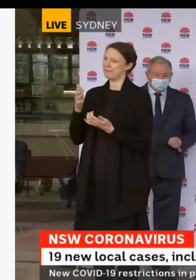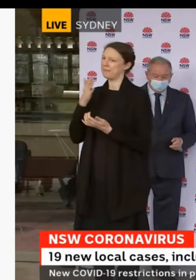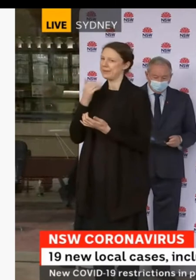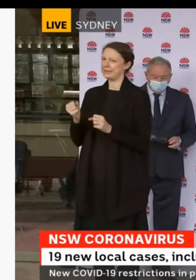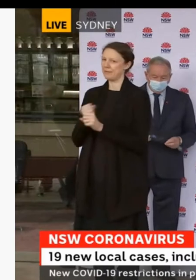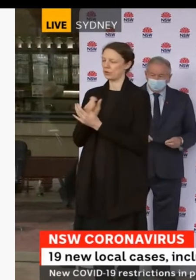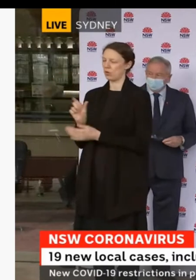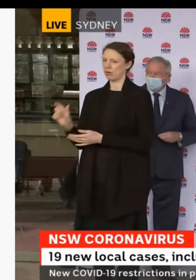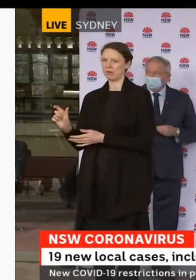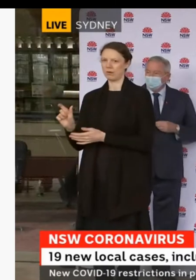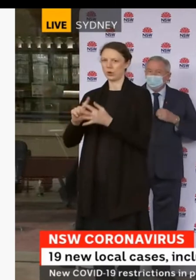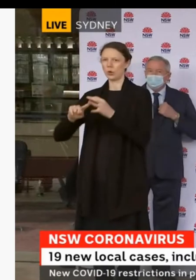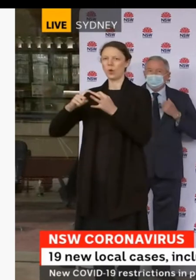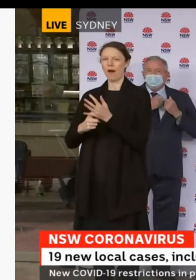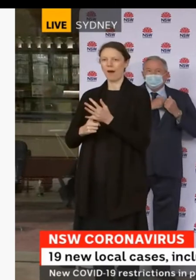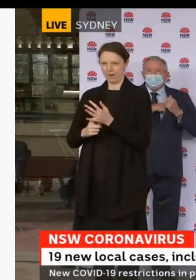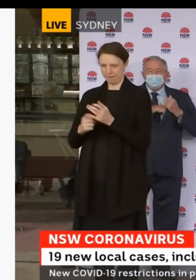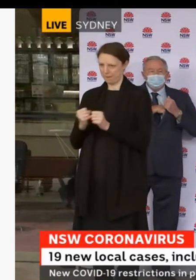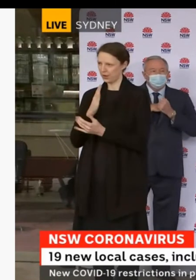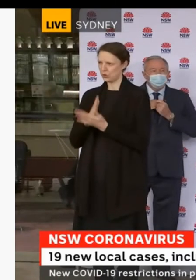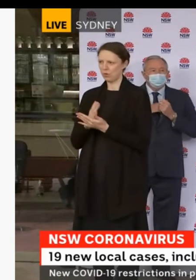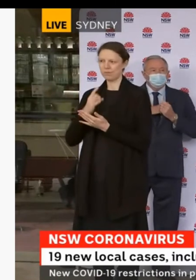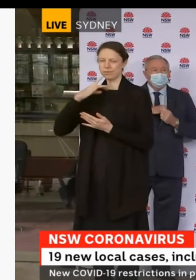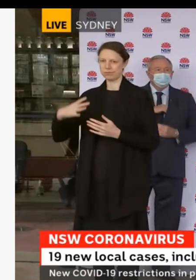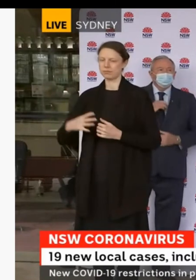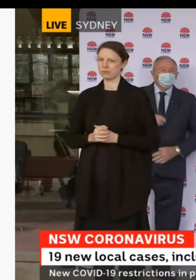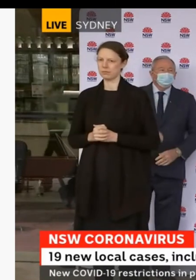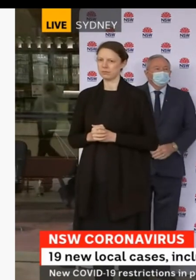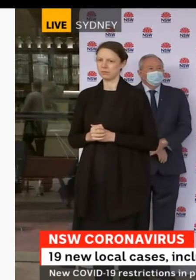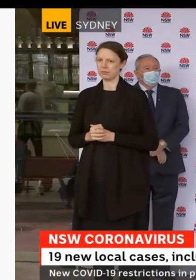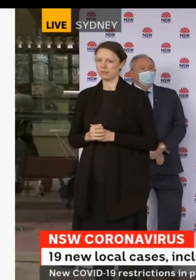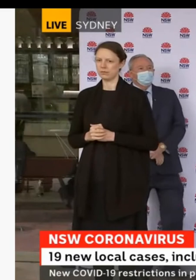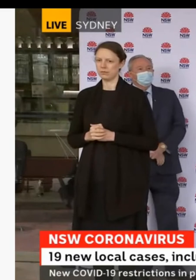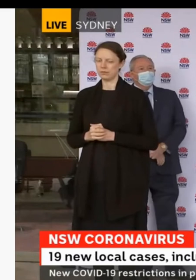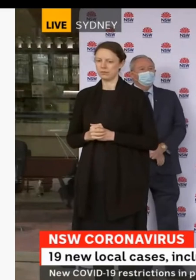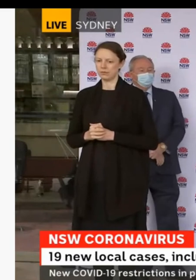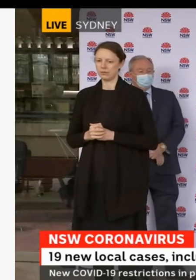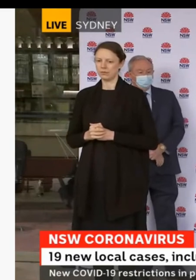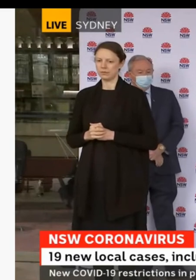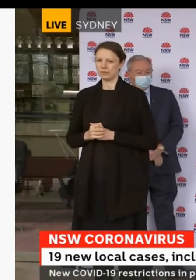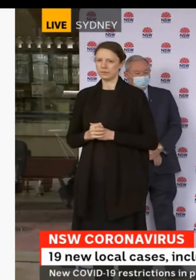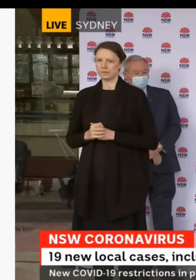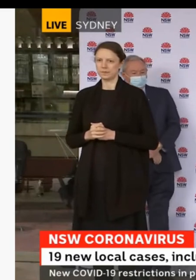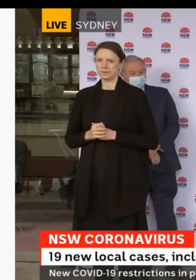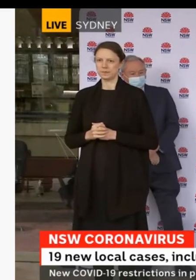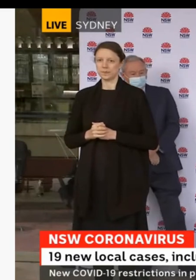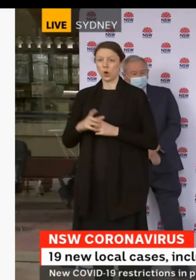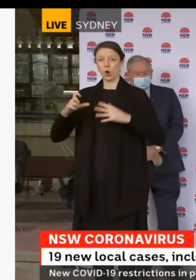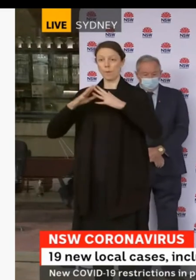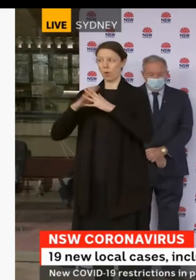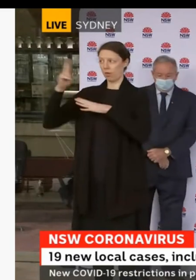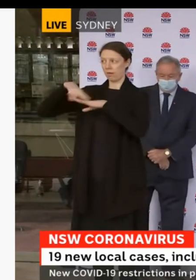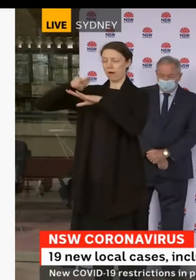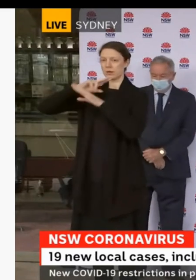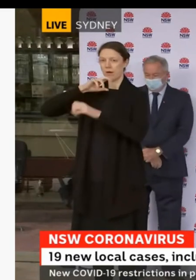out by the New South Wales Government in relation to that. I also make the point, we're providing, well, the Commonwealth Government is also